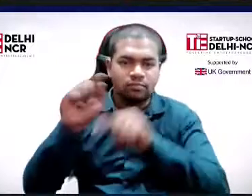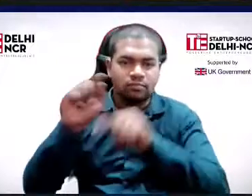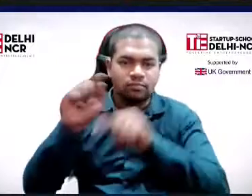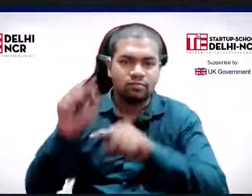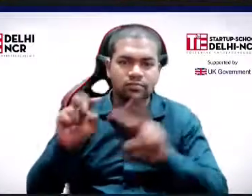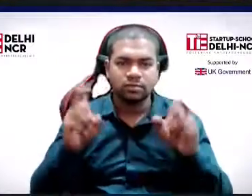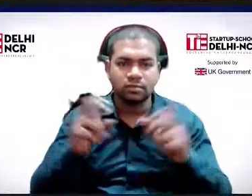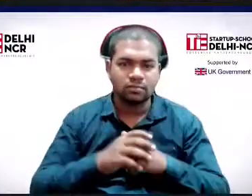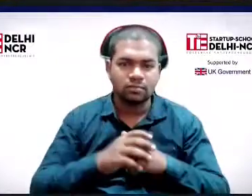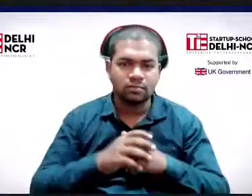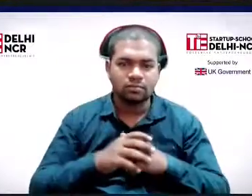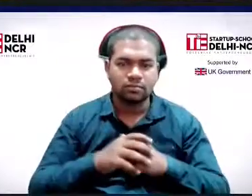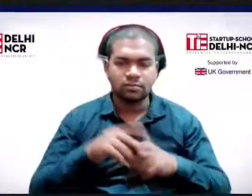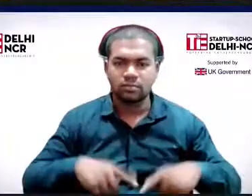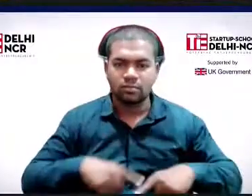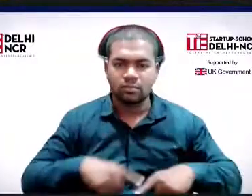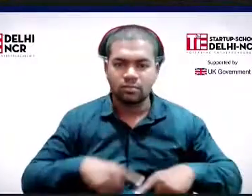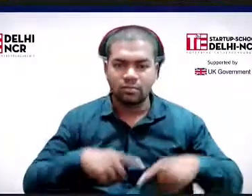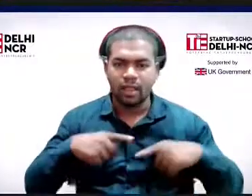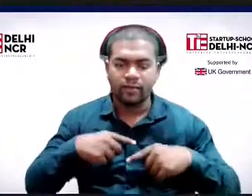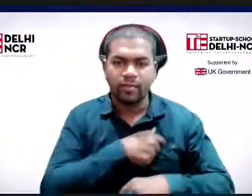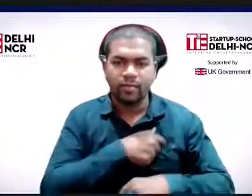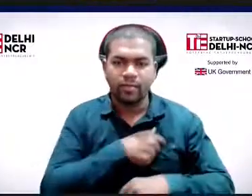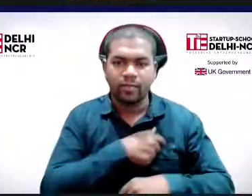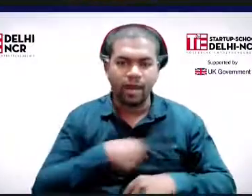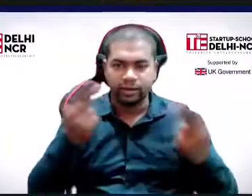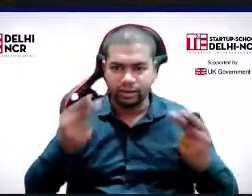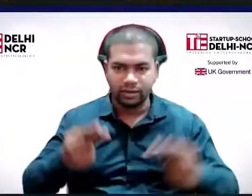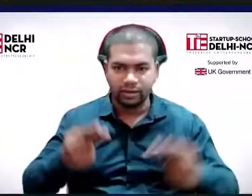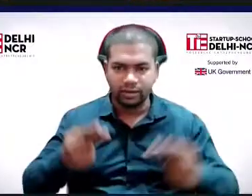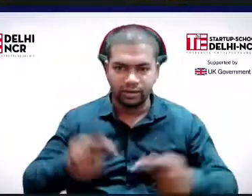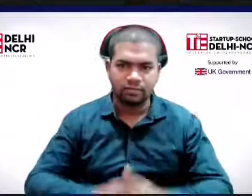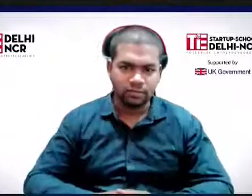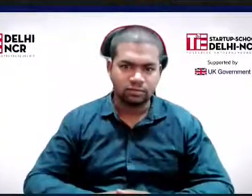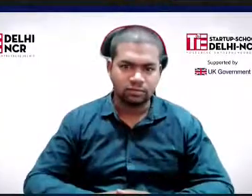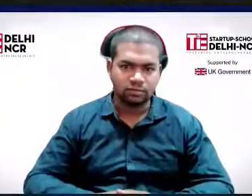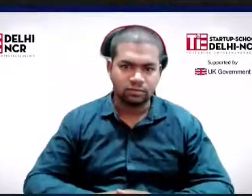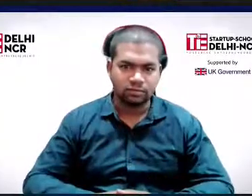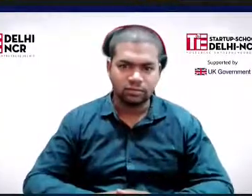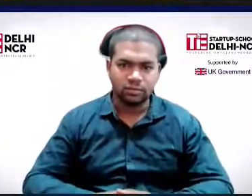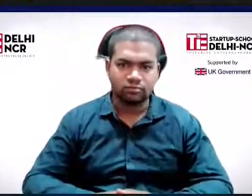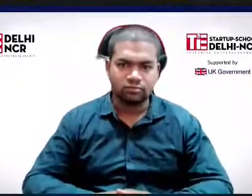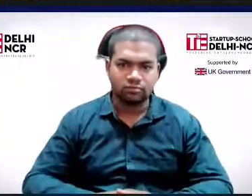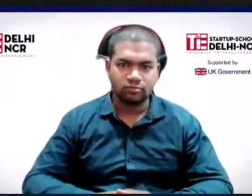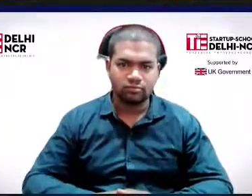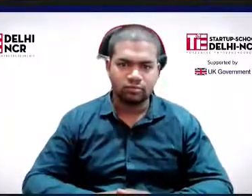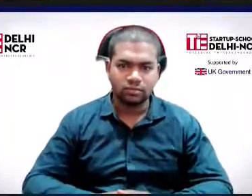of live brand design. Sonia, the floor is yours.